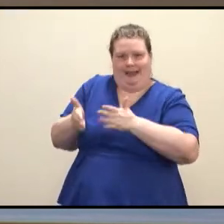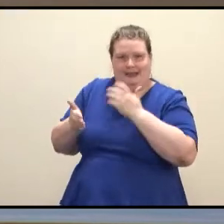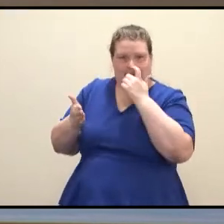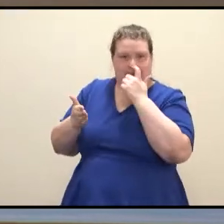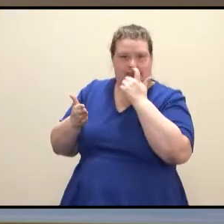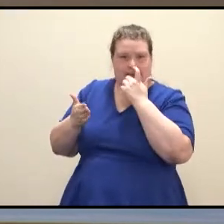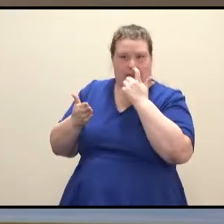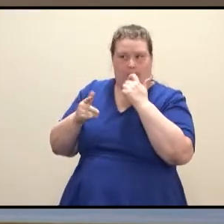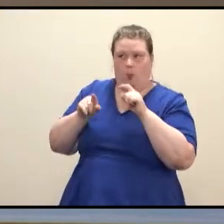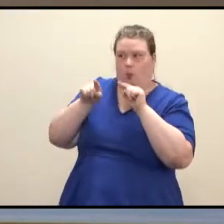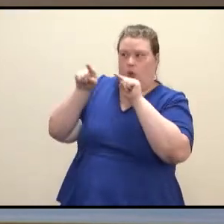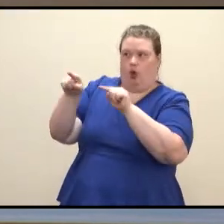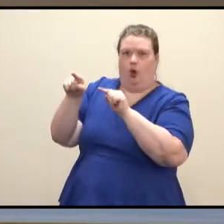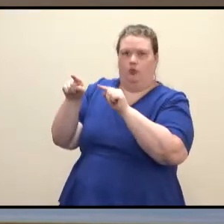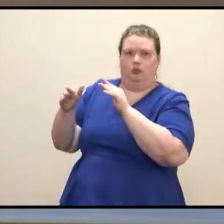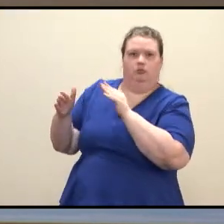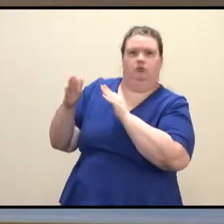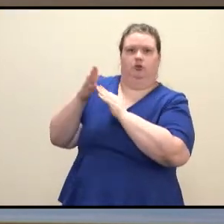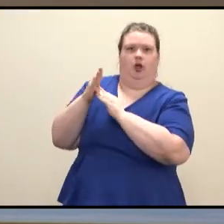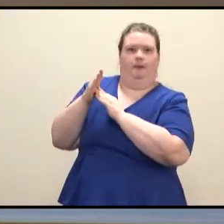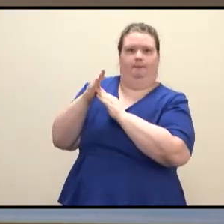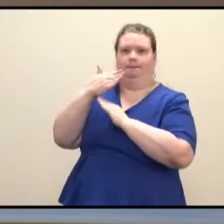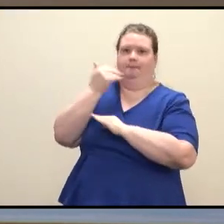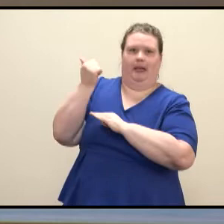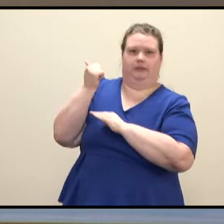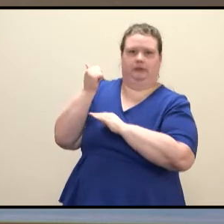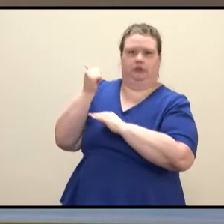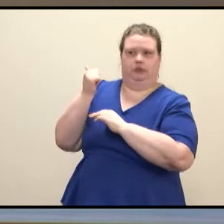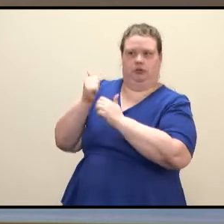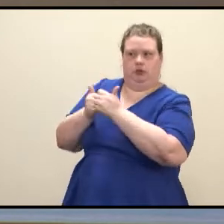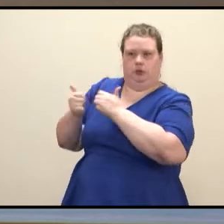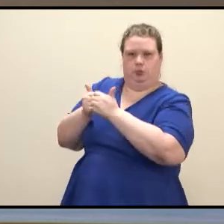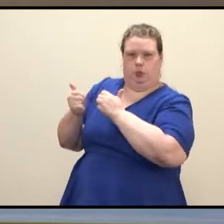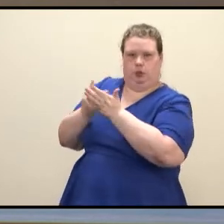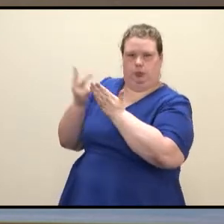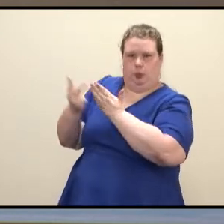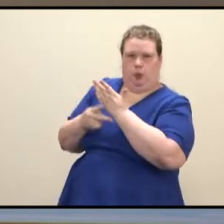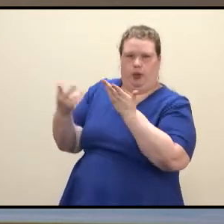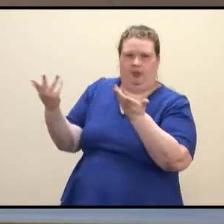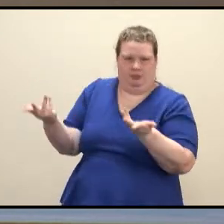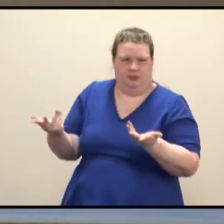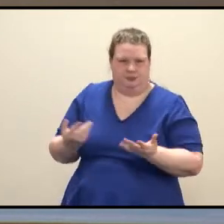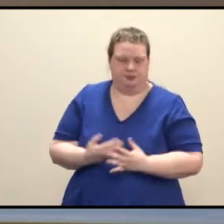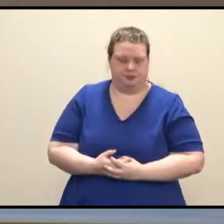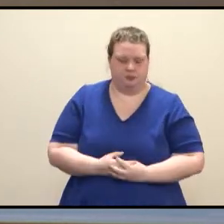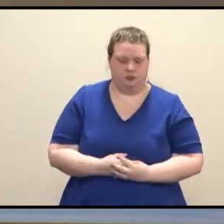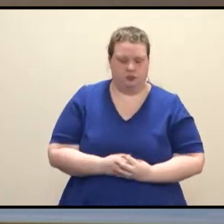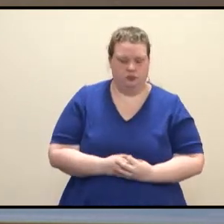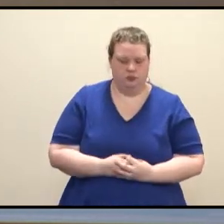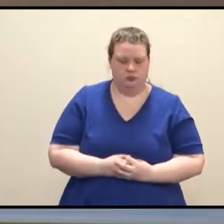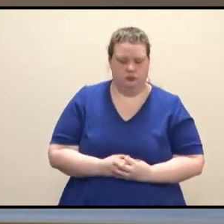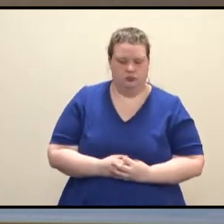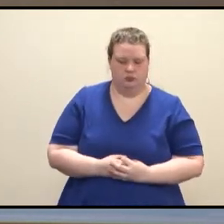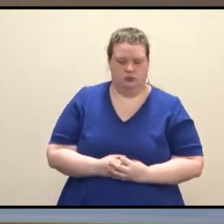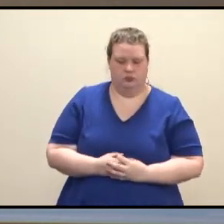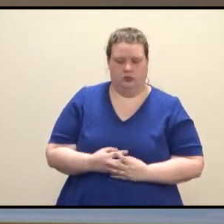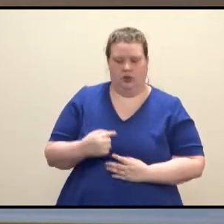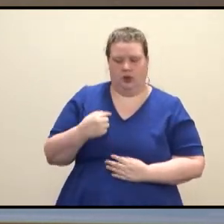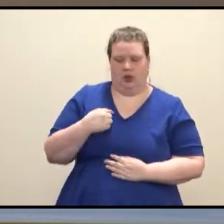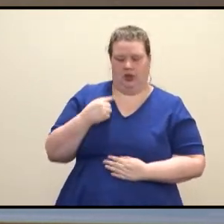going to go where the program is quality. I think we've had